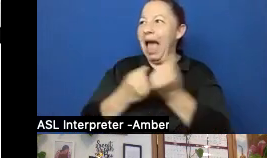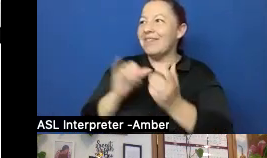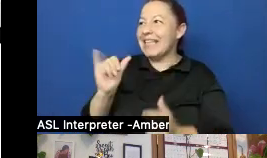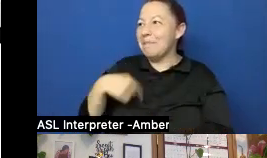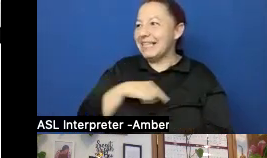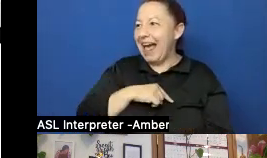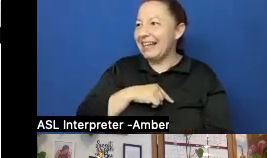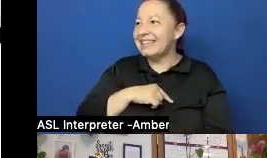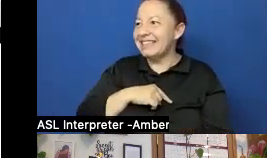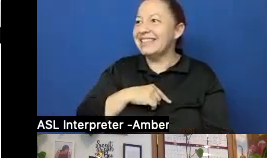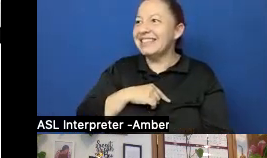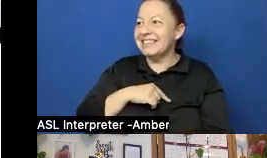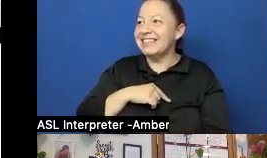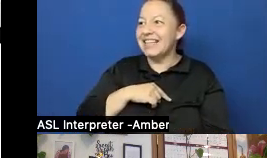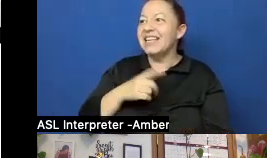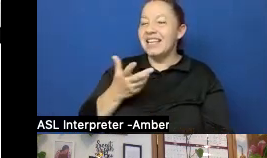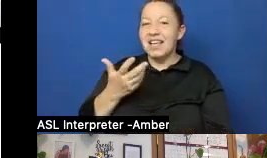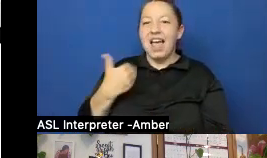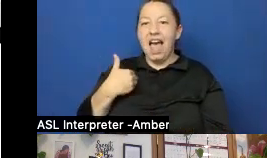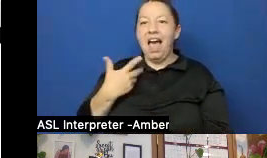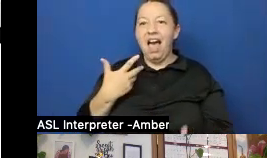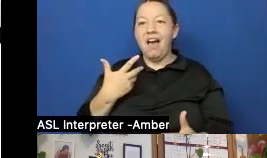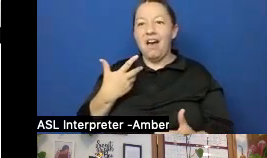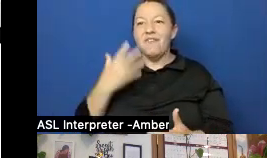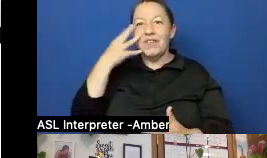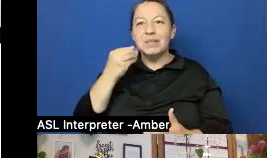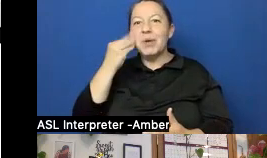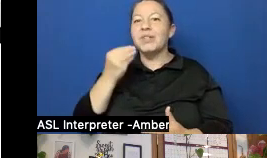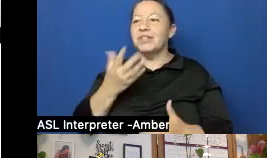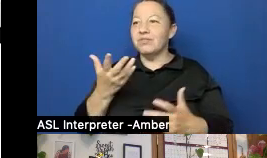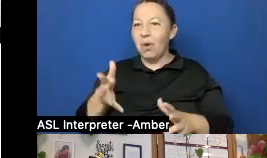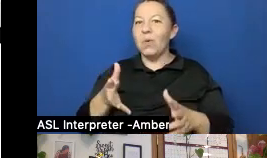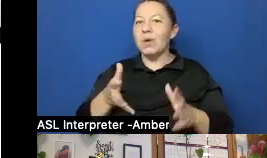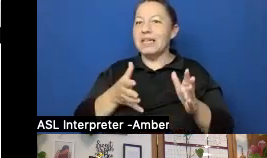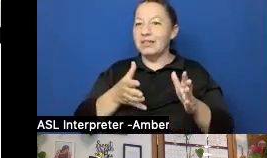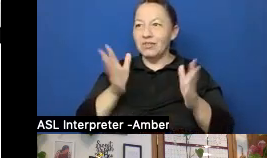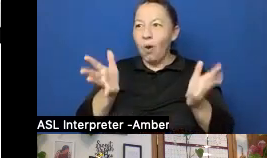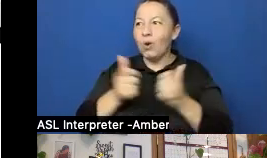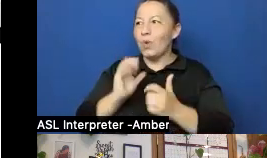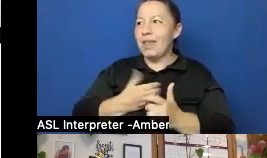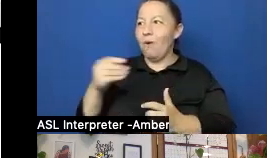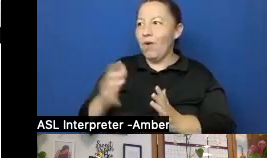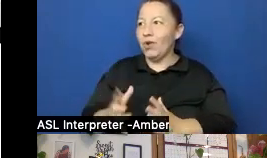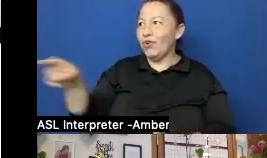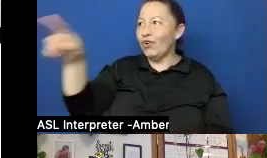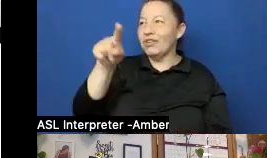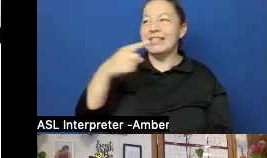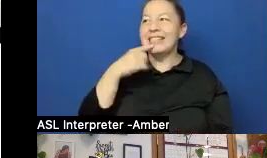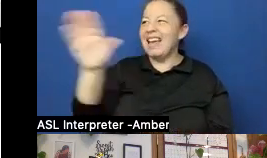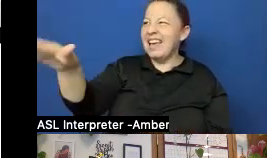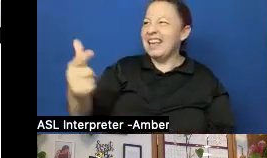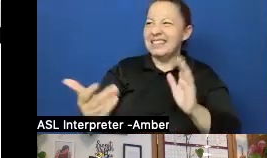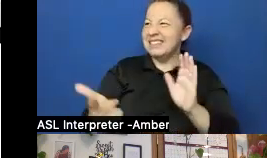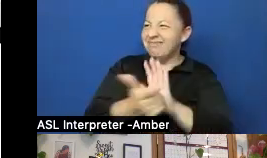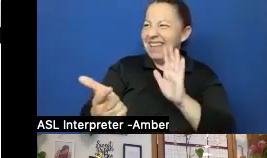have have organized and talked to our funders to say, that's against the law